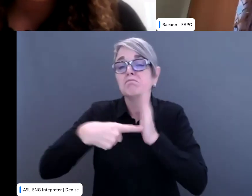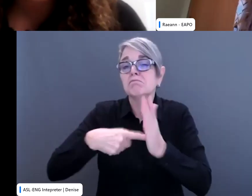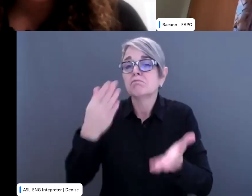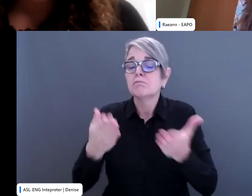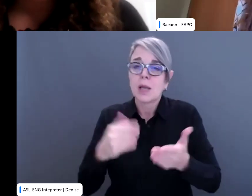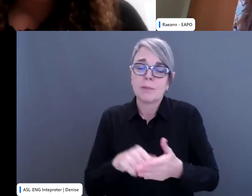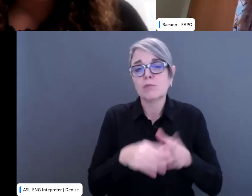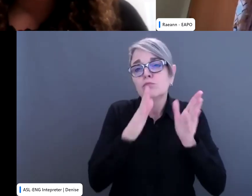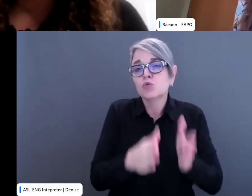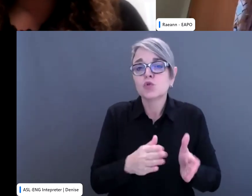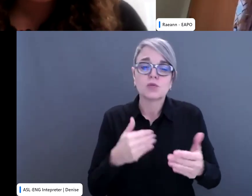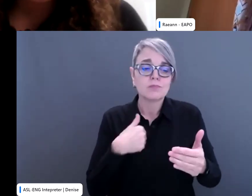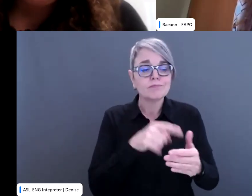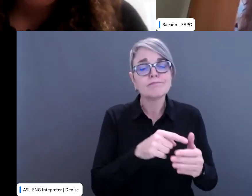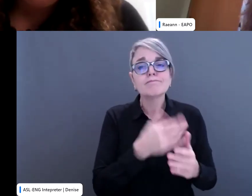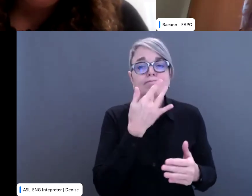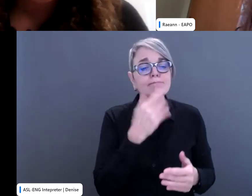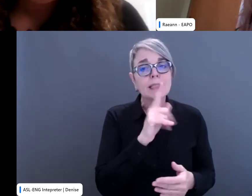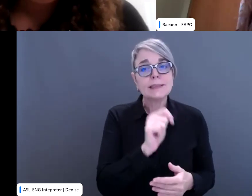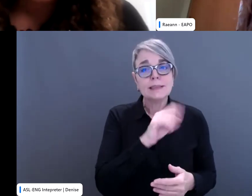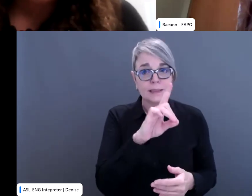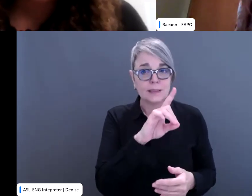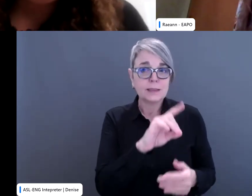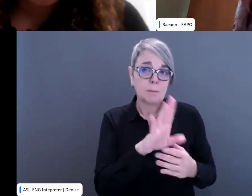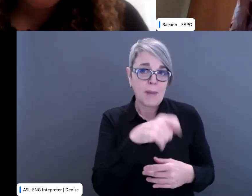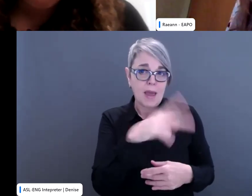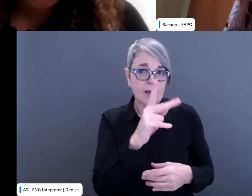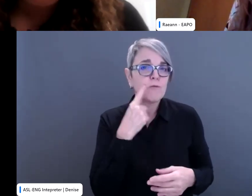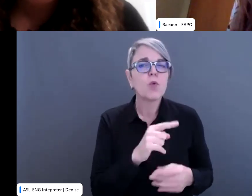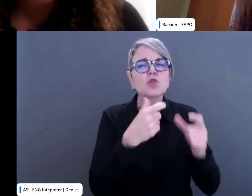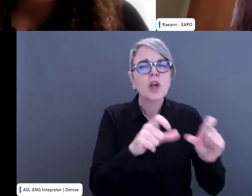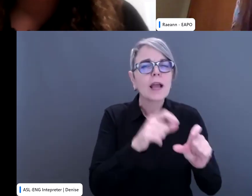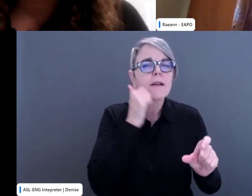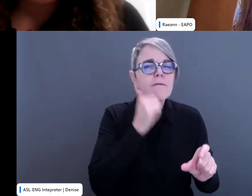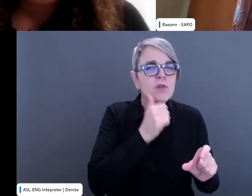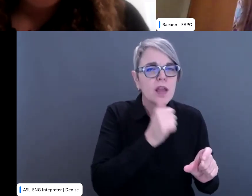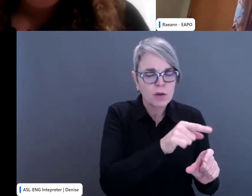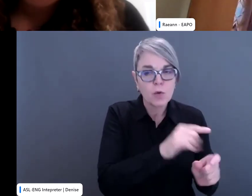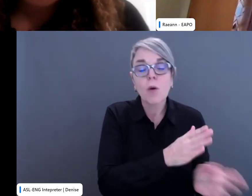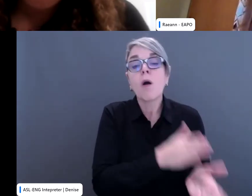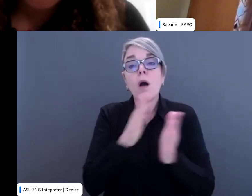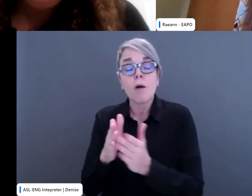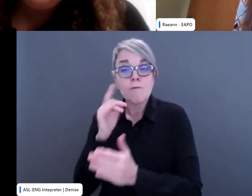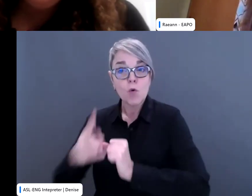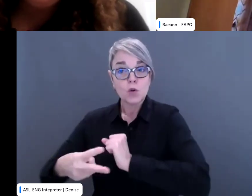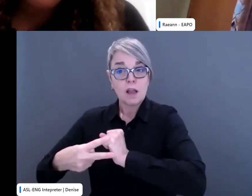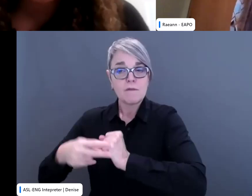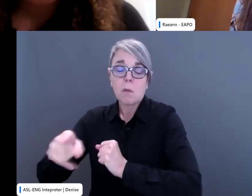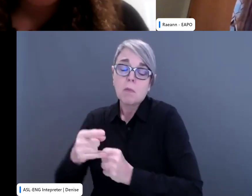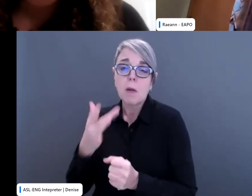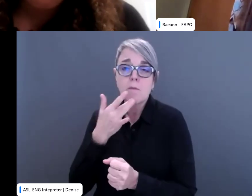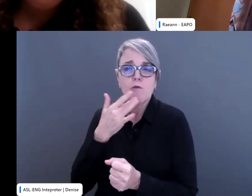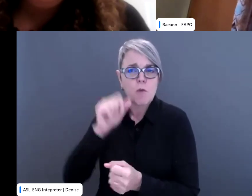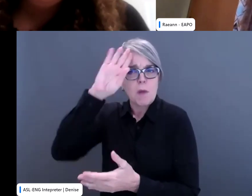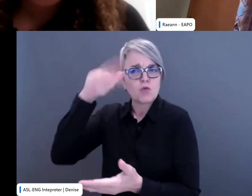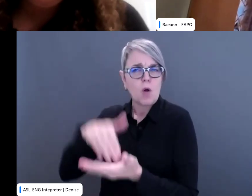but maybe the savings account at Bank of Montreal might be better suited for their needs. And